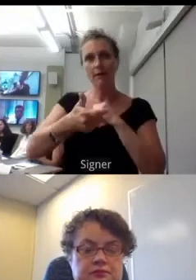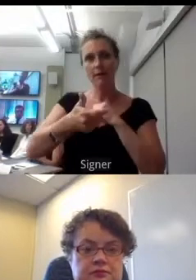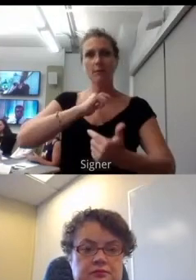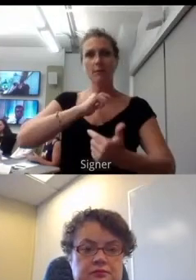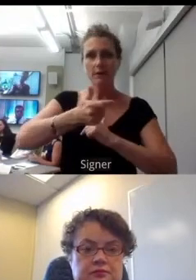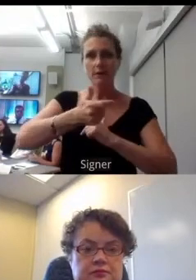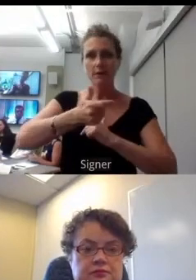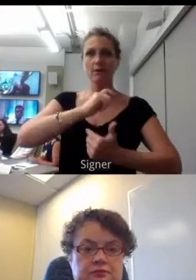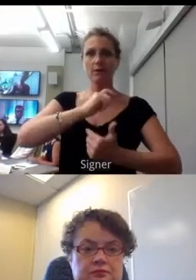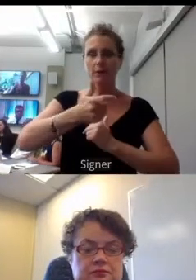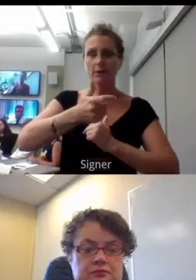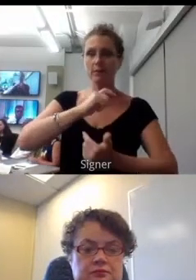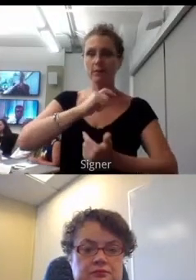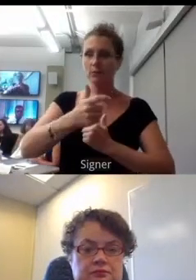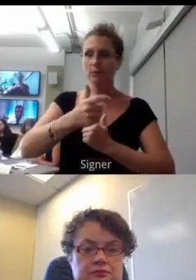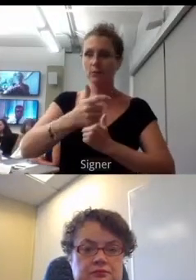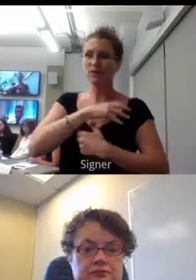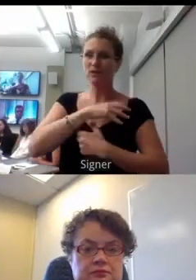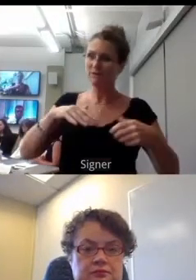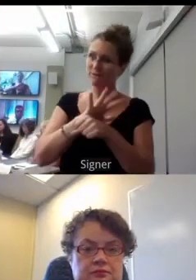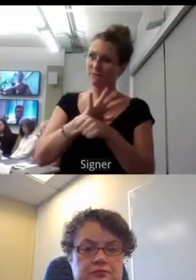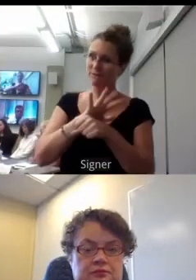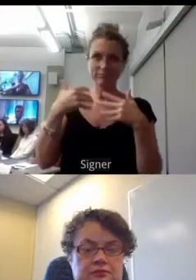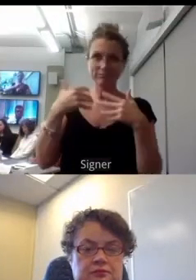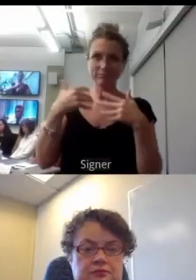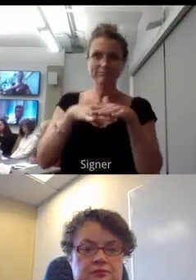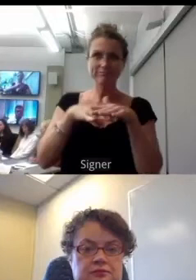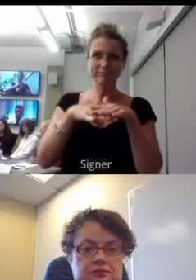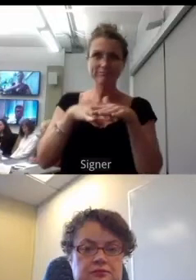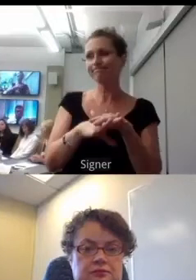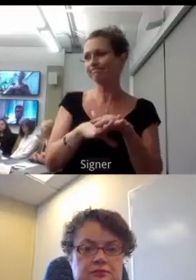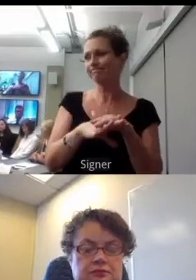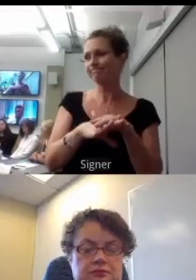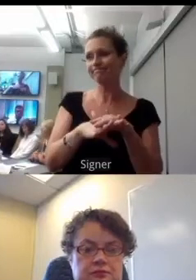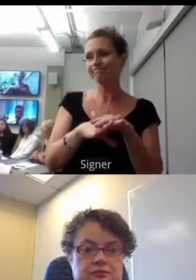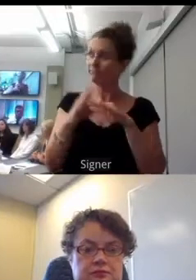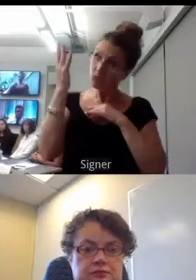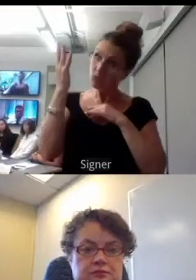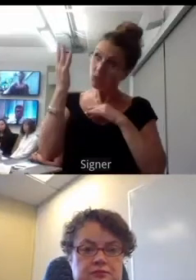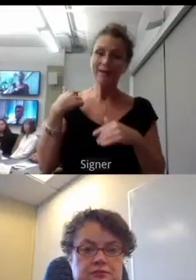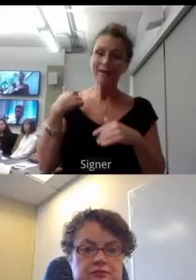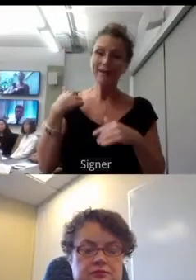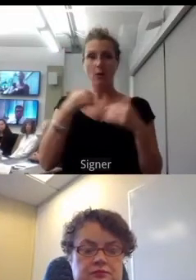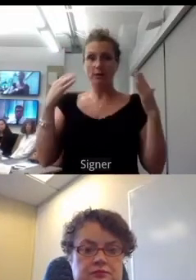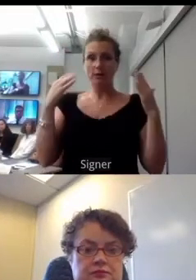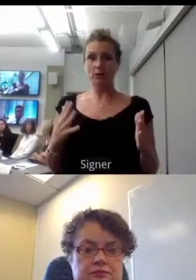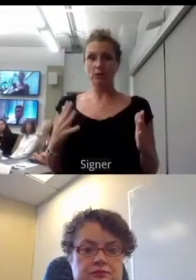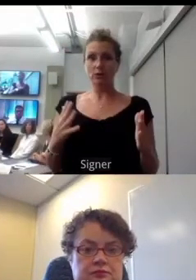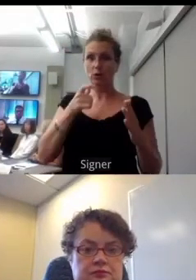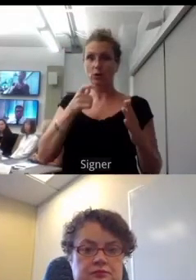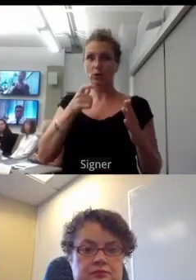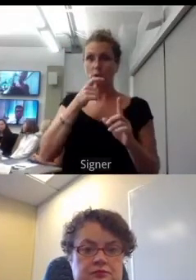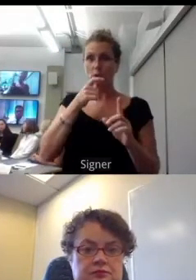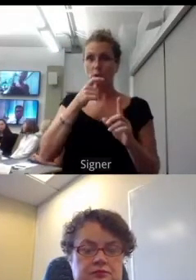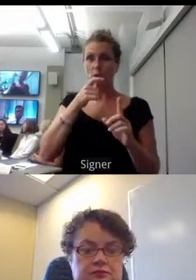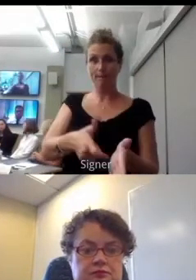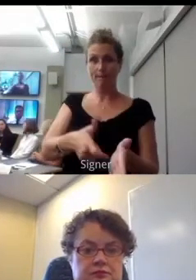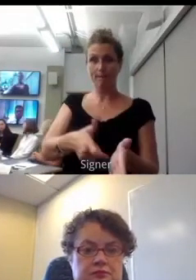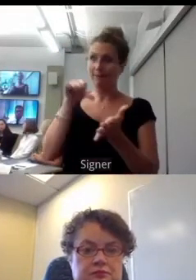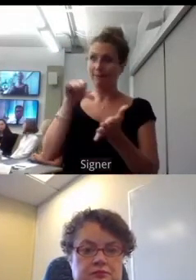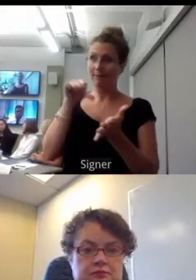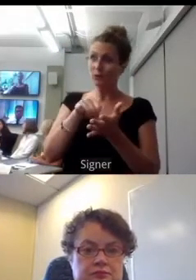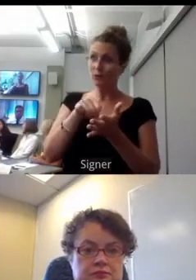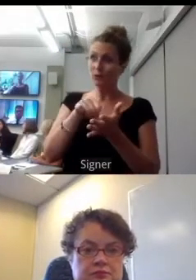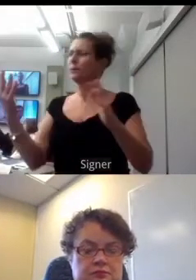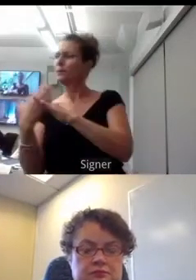for that is that it was only our minister that had it in her mandate letter to push forward. What the mandate letter is. So